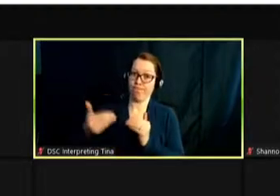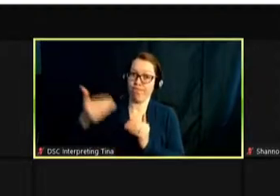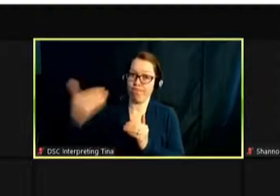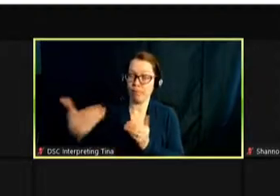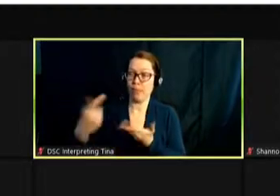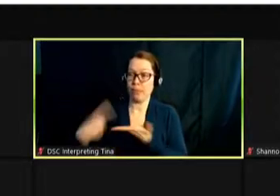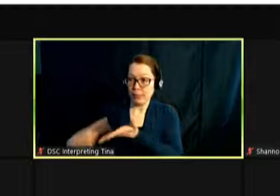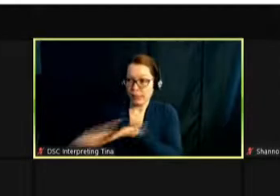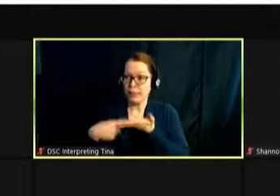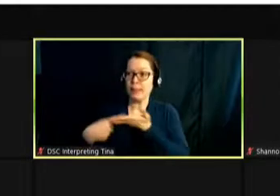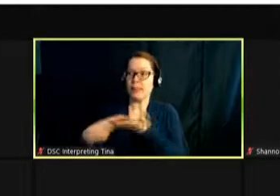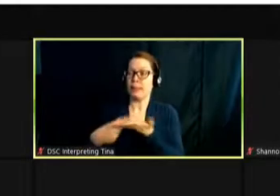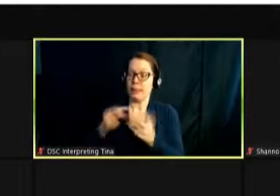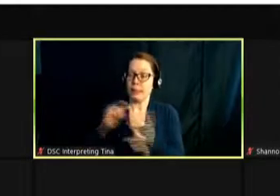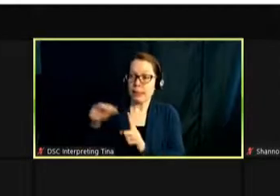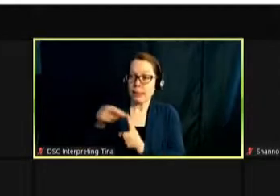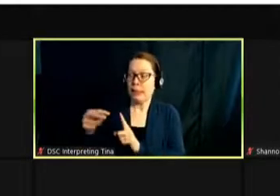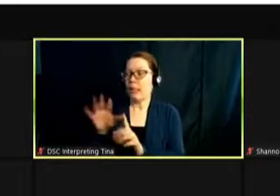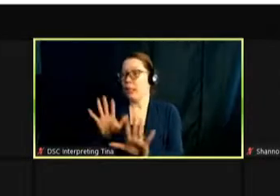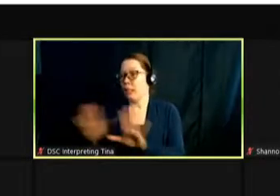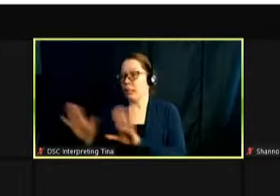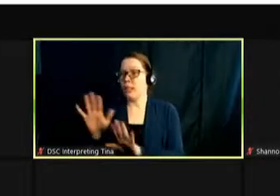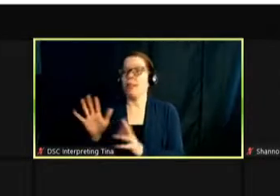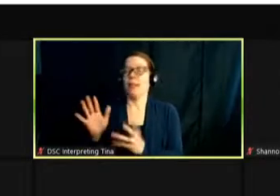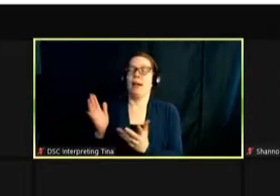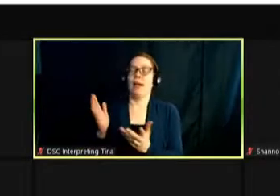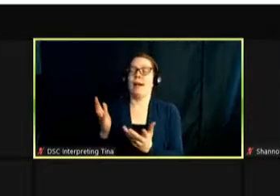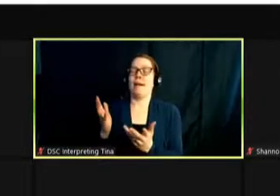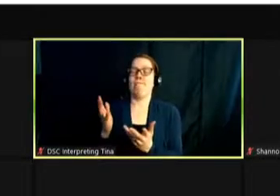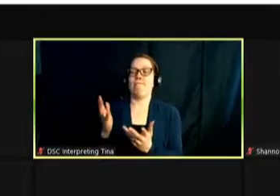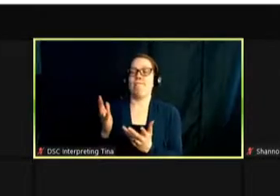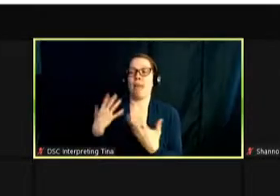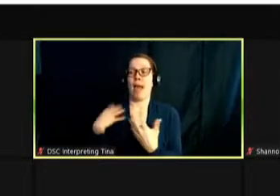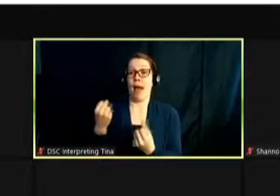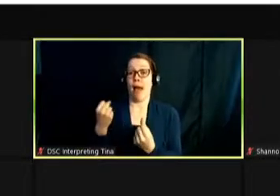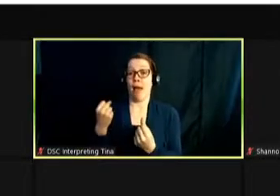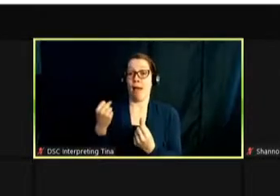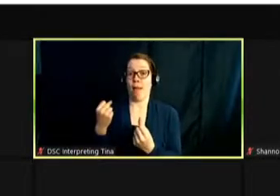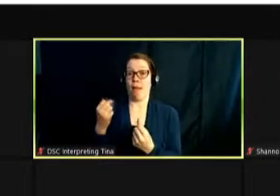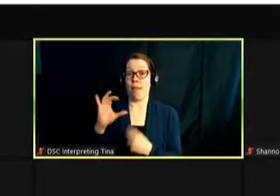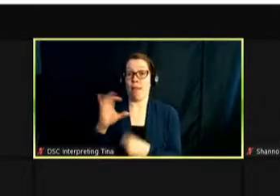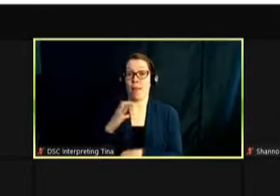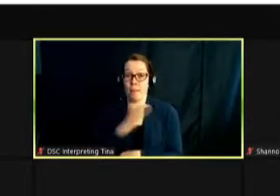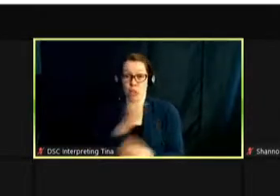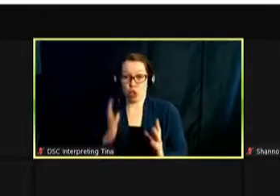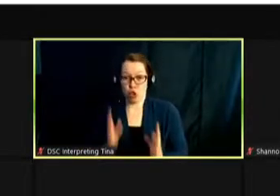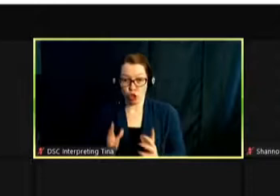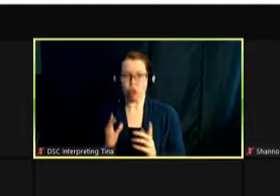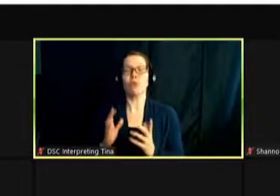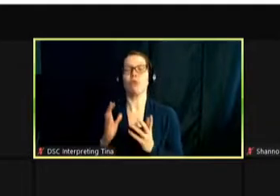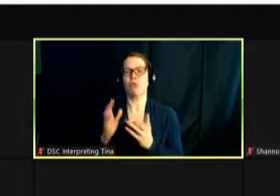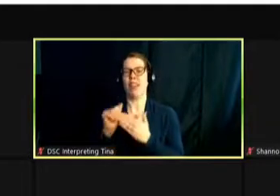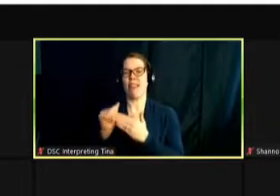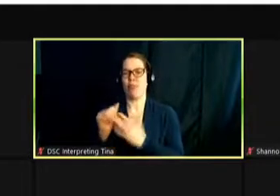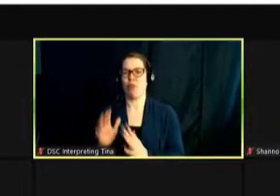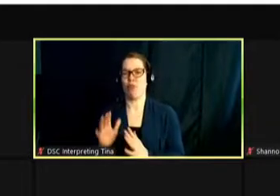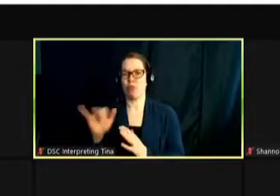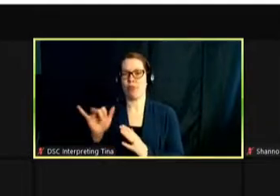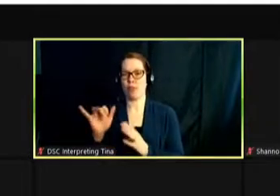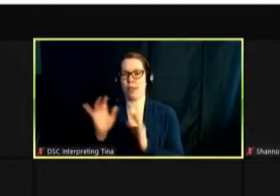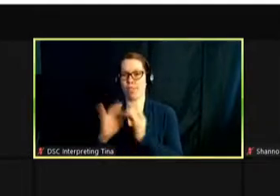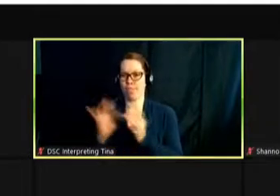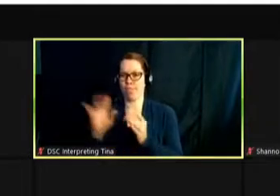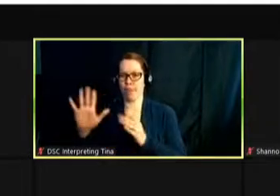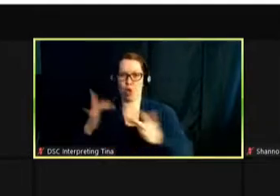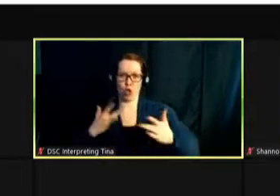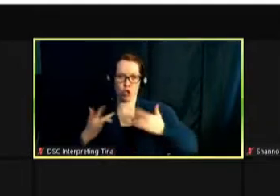in different aspects. And each one of those calls, one of the health commissioners and or one of those individuals, leaders on that call, have voiced their